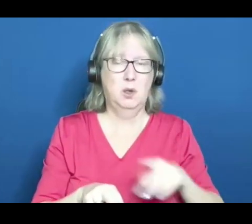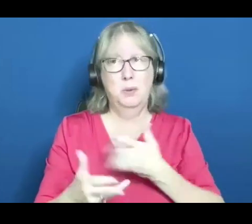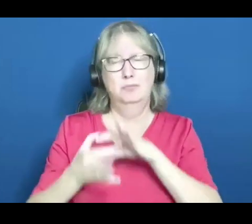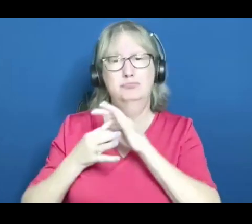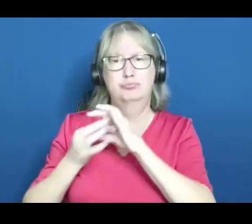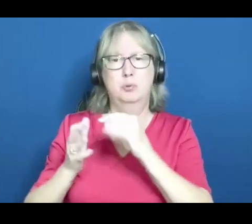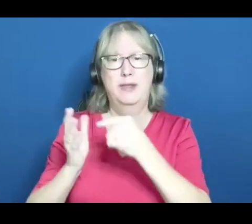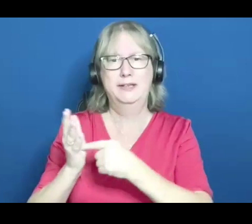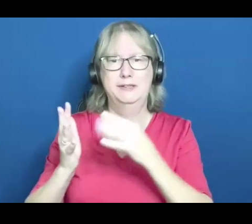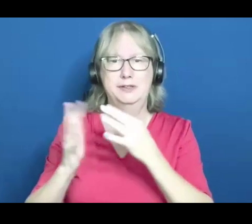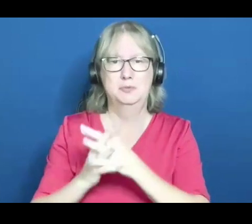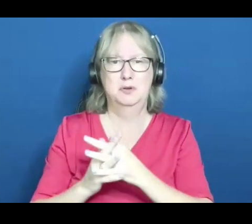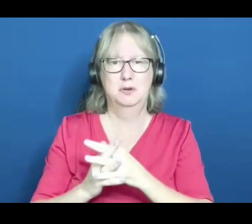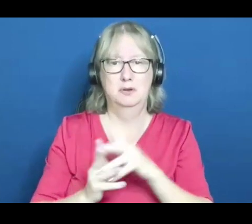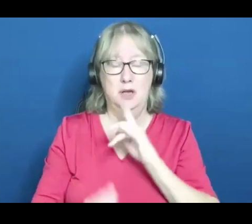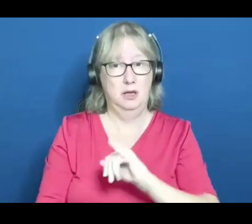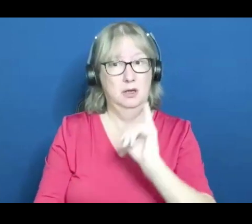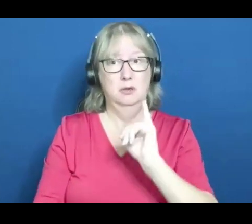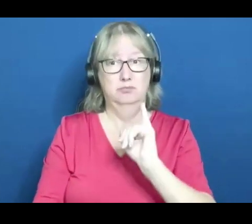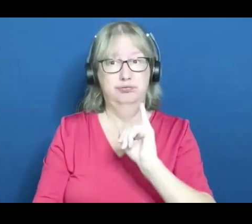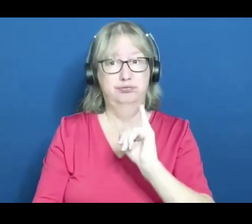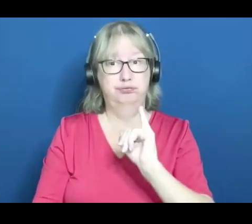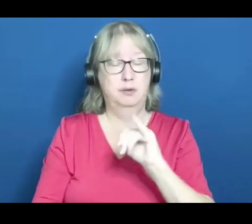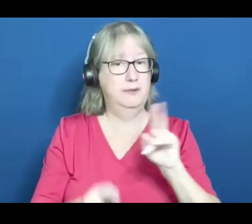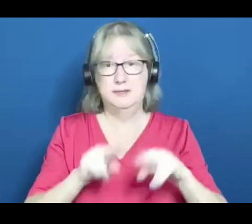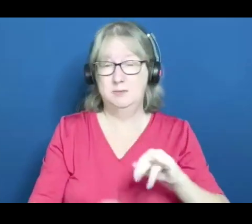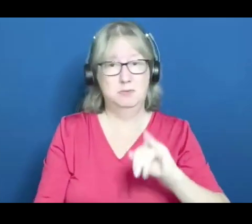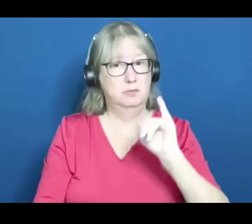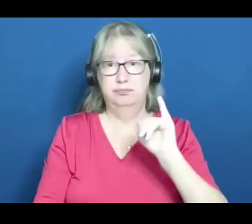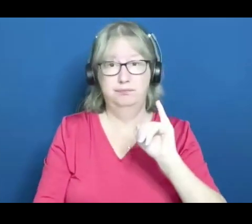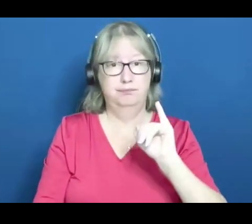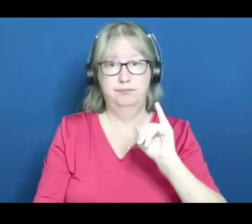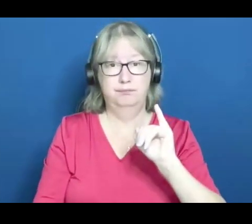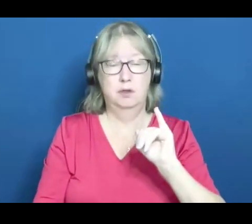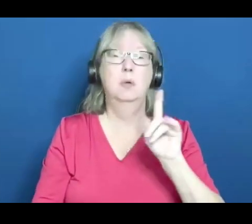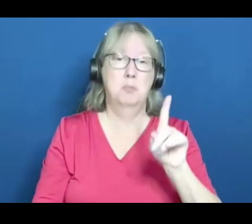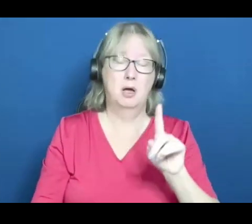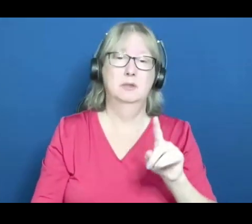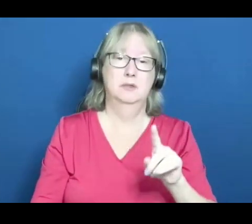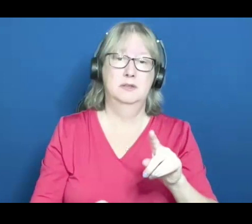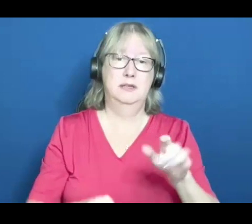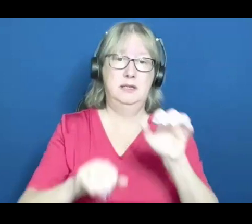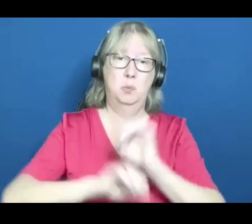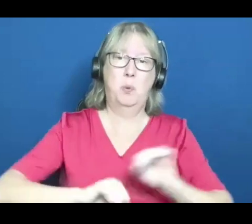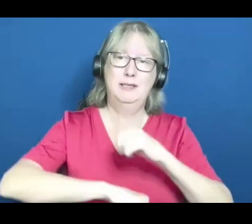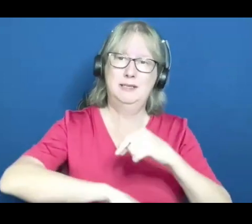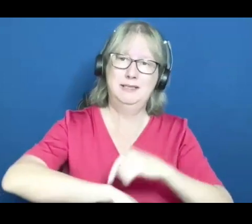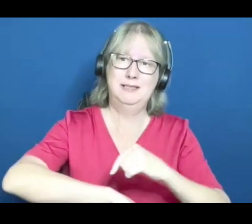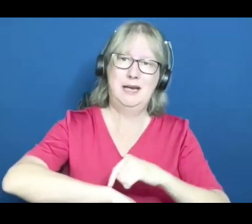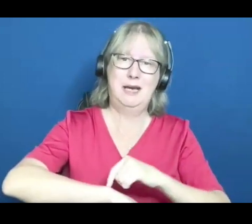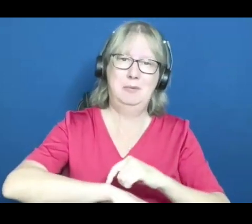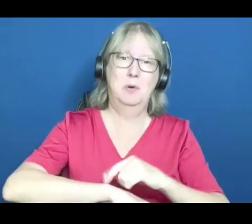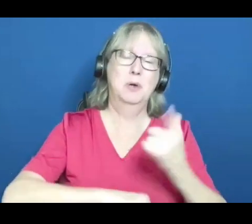They're really quite horrendously long at the moment. With access to work, you do get